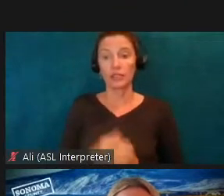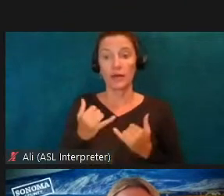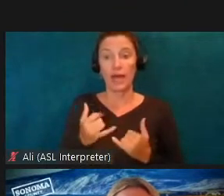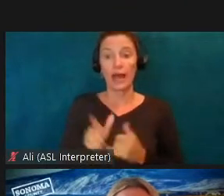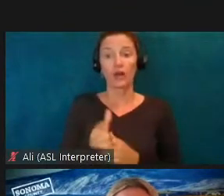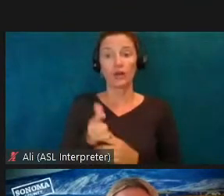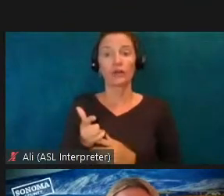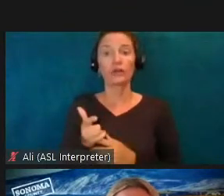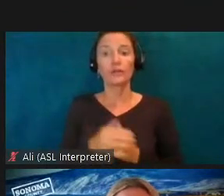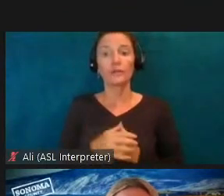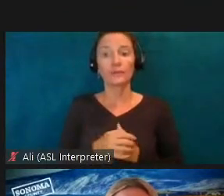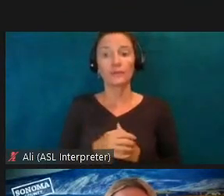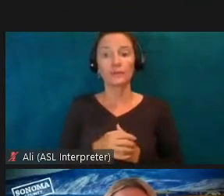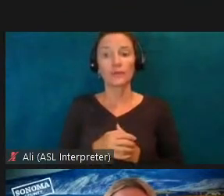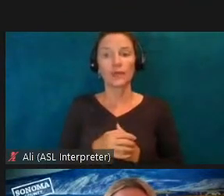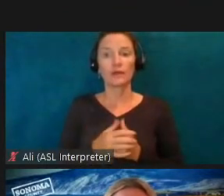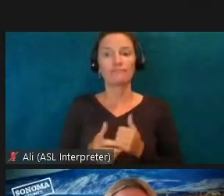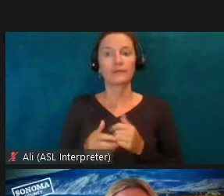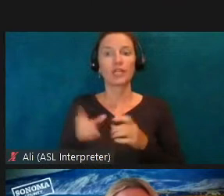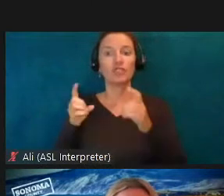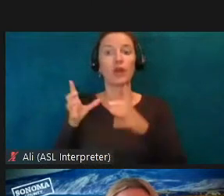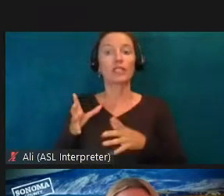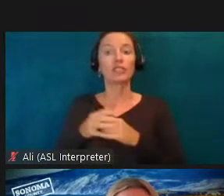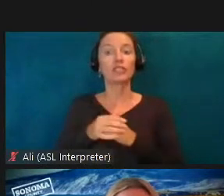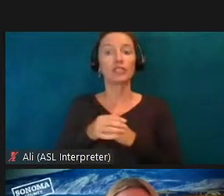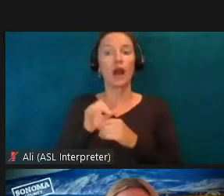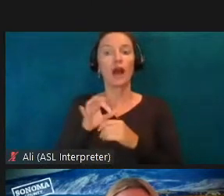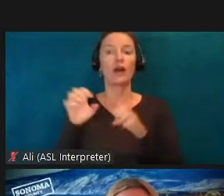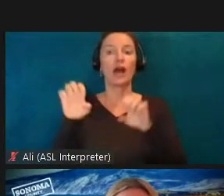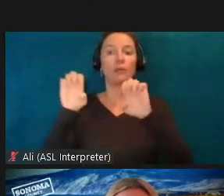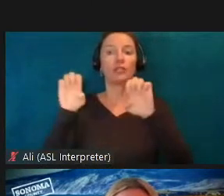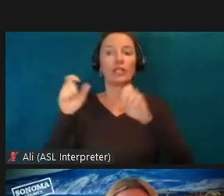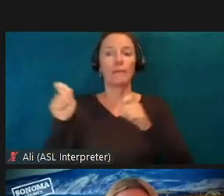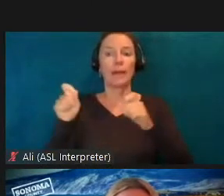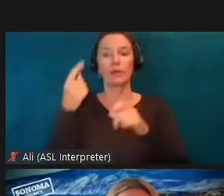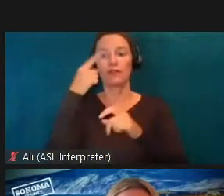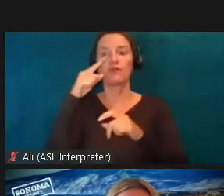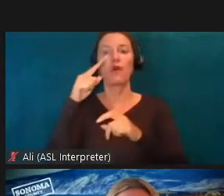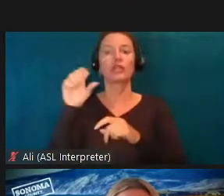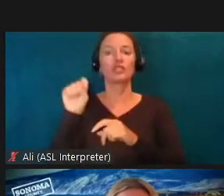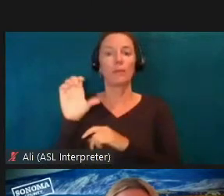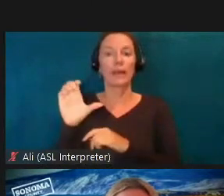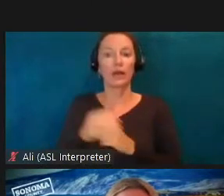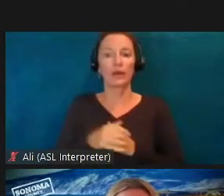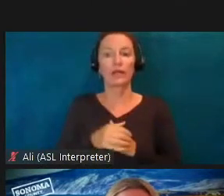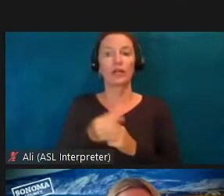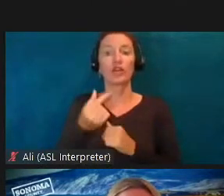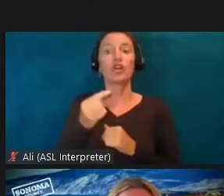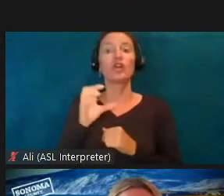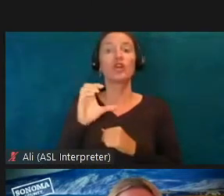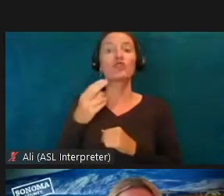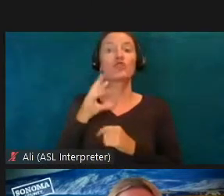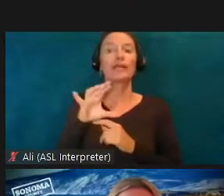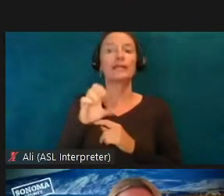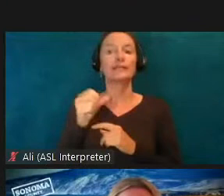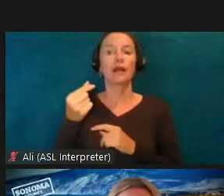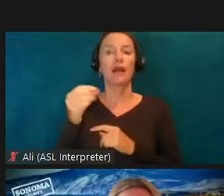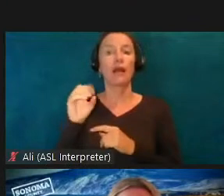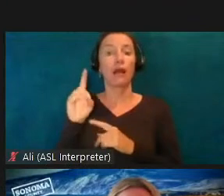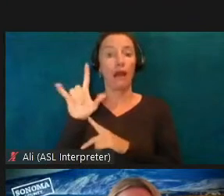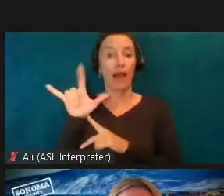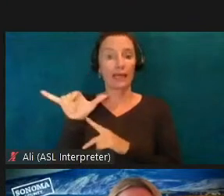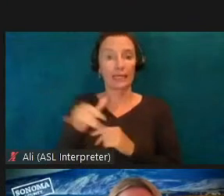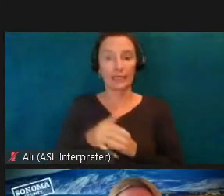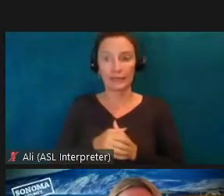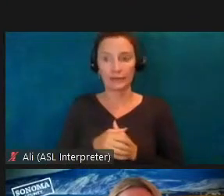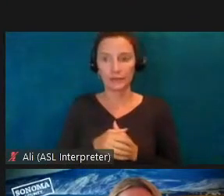to our Director of Emergency Management and for Sonoma County, Chris Godley. Chris? Good afternoon,